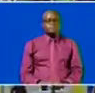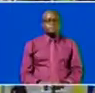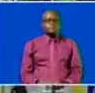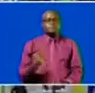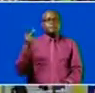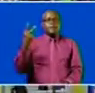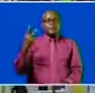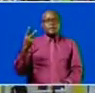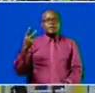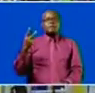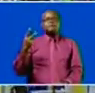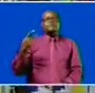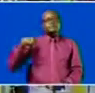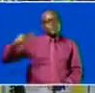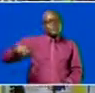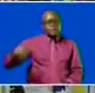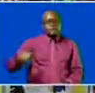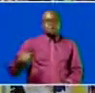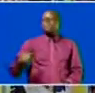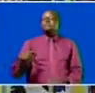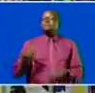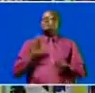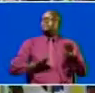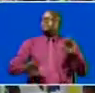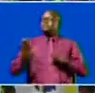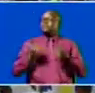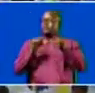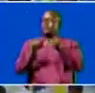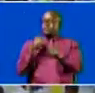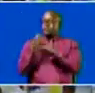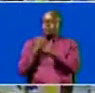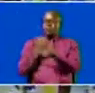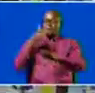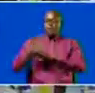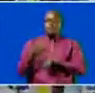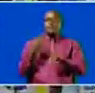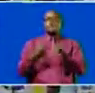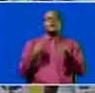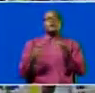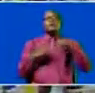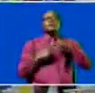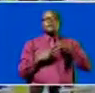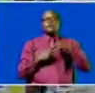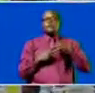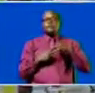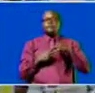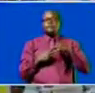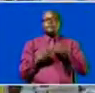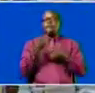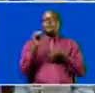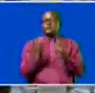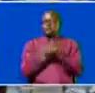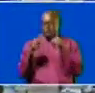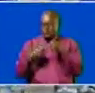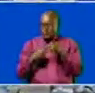Kenya's textile and manufacturing industry has been struggling to stay afloat for nearly the last 7 years now. As of 2017,